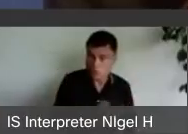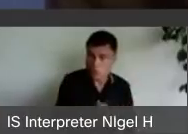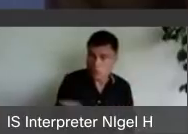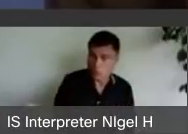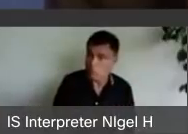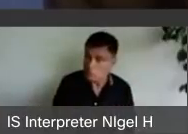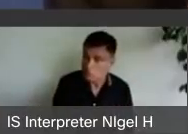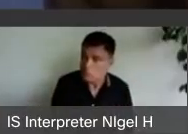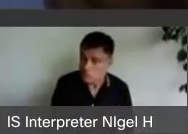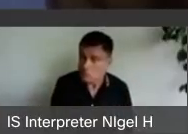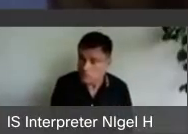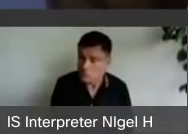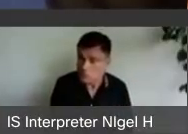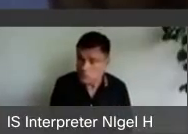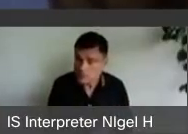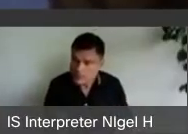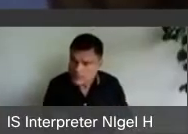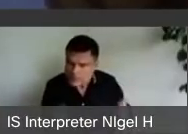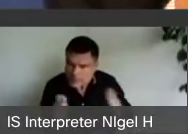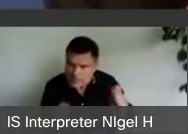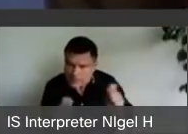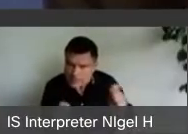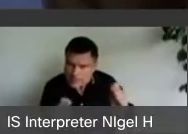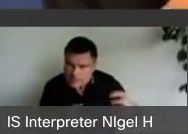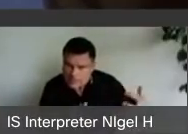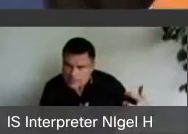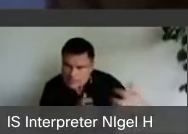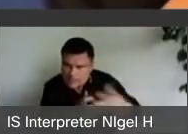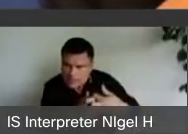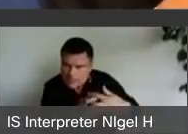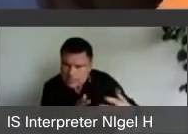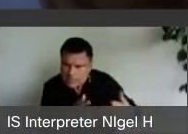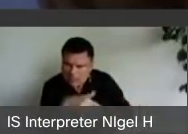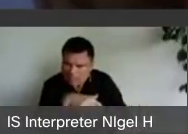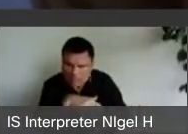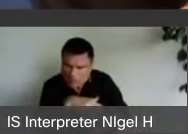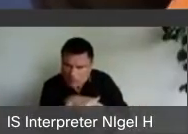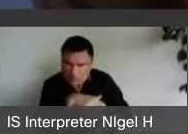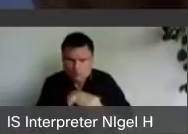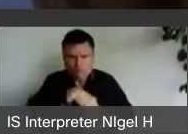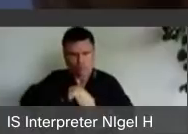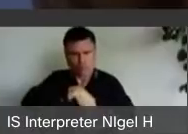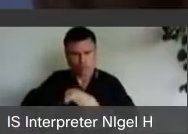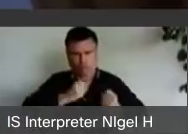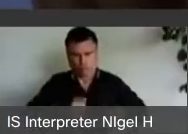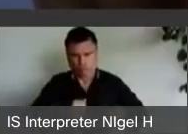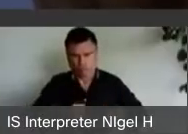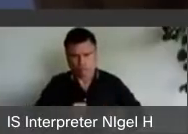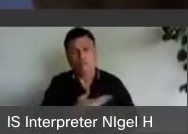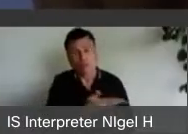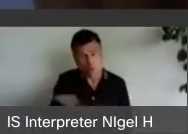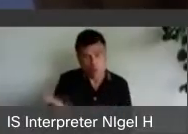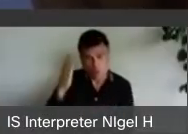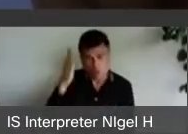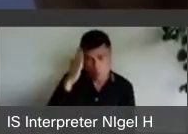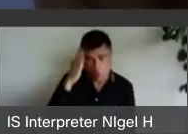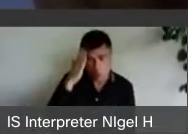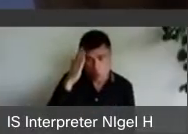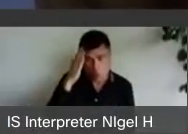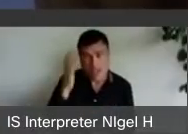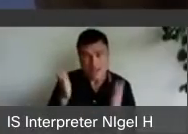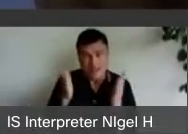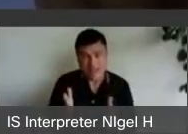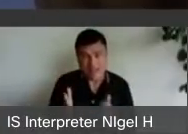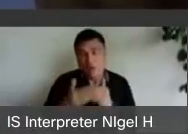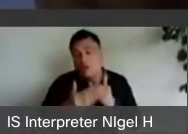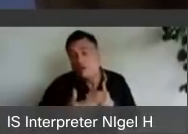a more direct feeling of the need to build back different for the future, because to a large extent, you will be